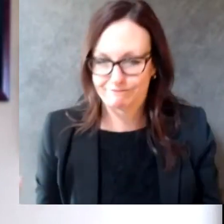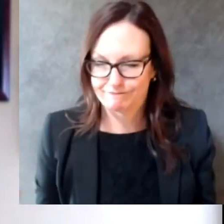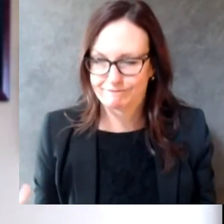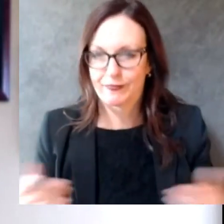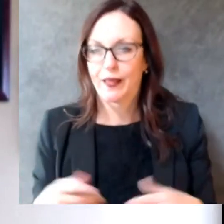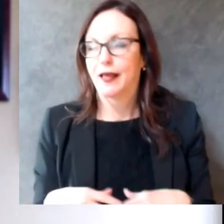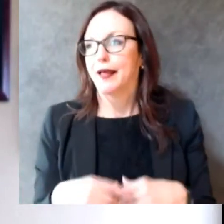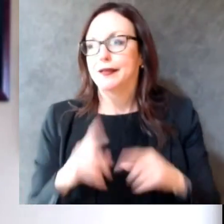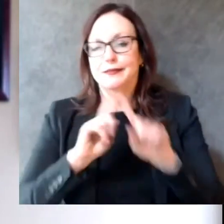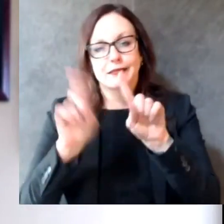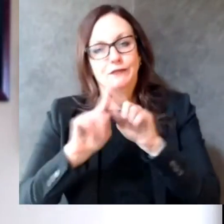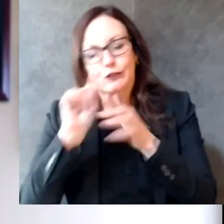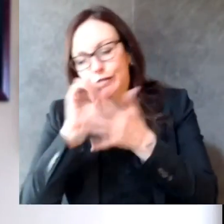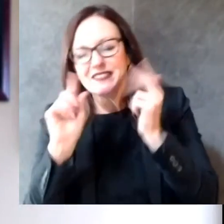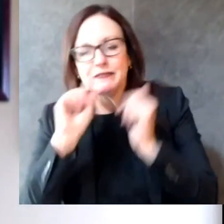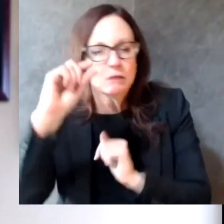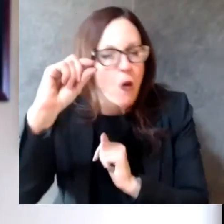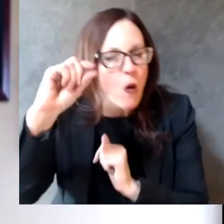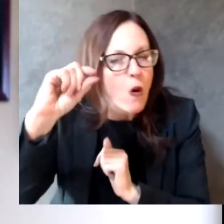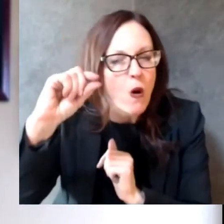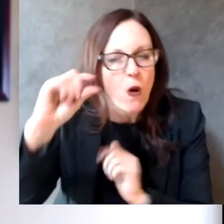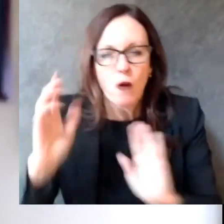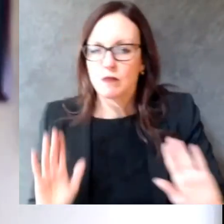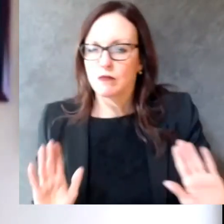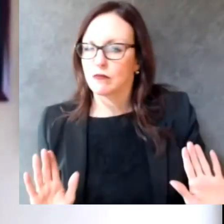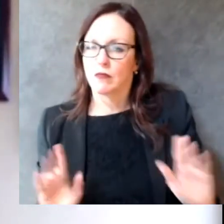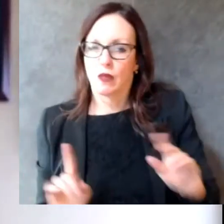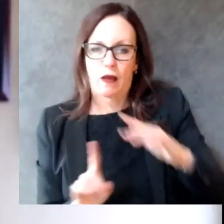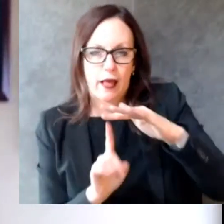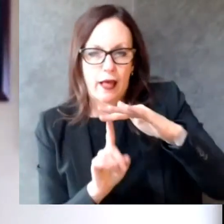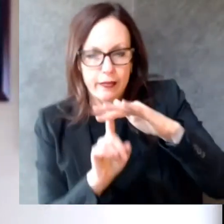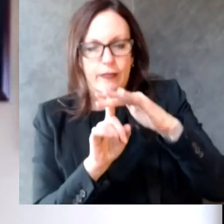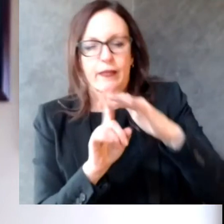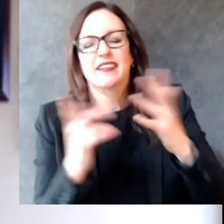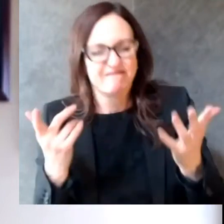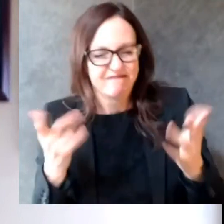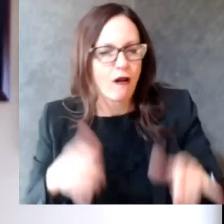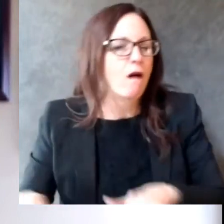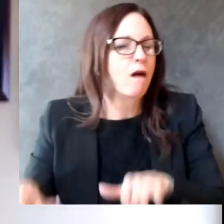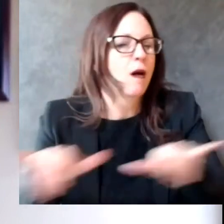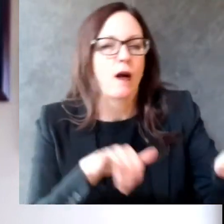monitoring system, that we could actually see a very weak signal of